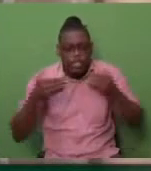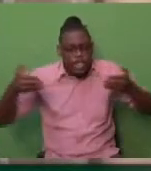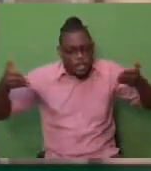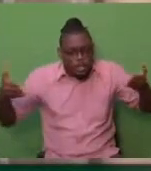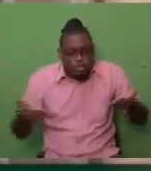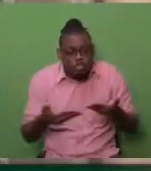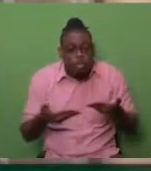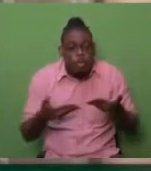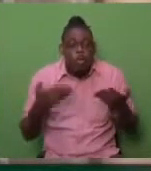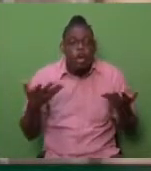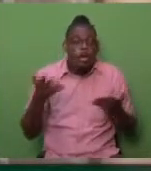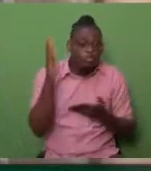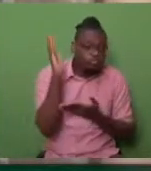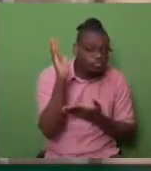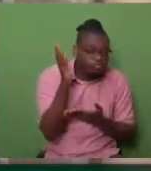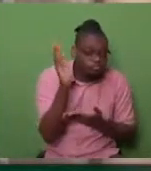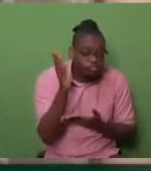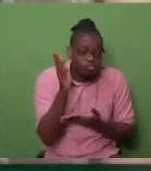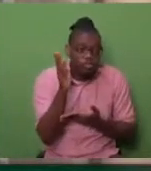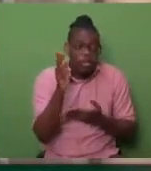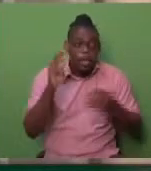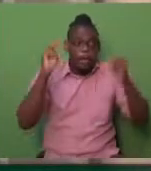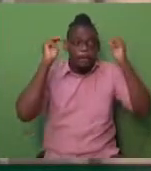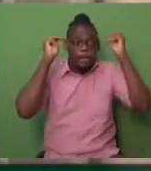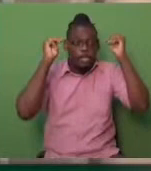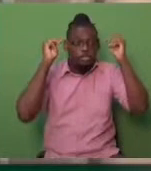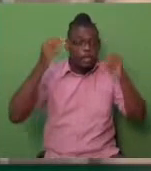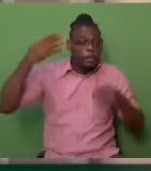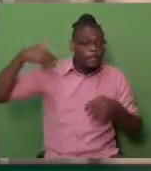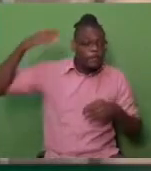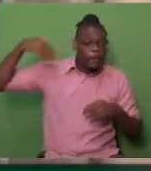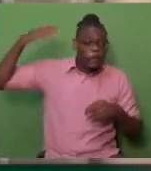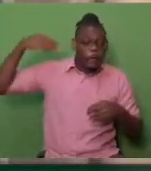graduations and make speeches.